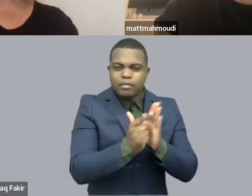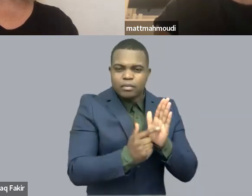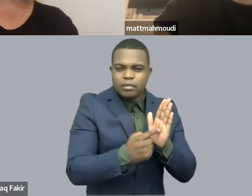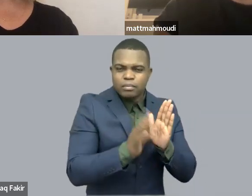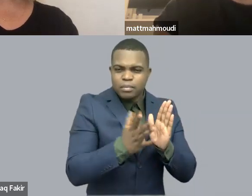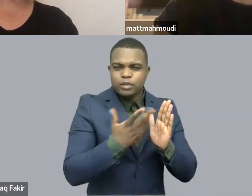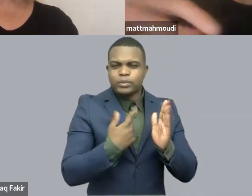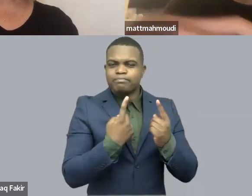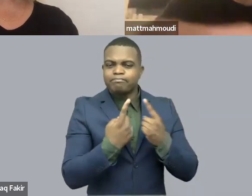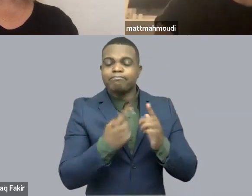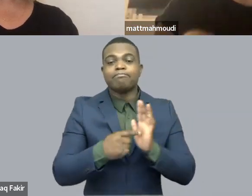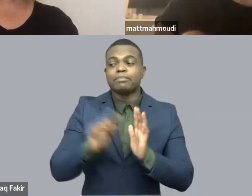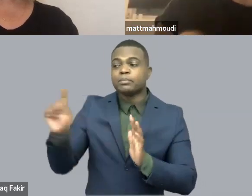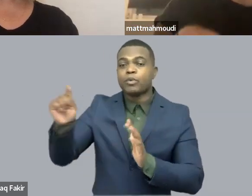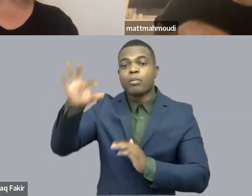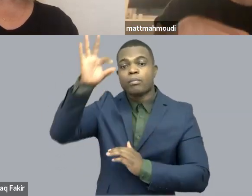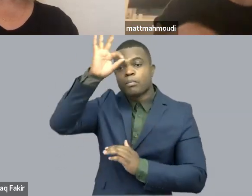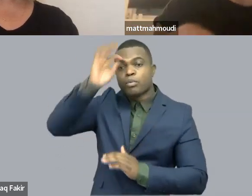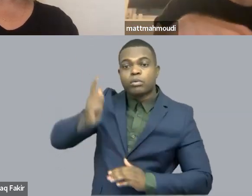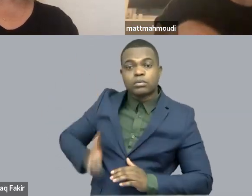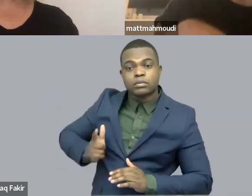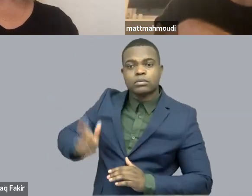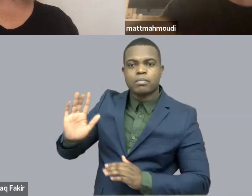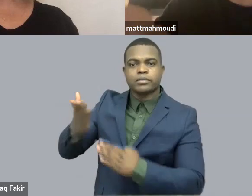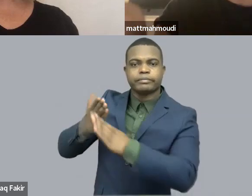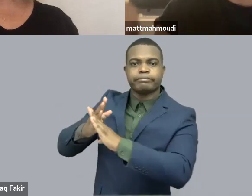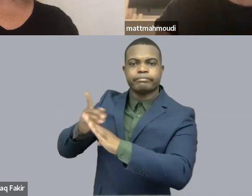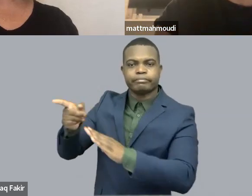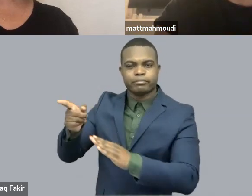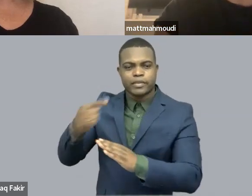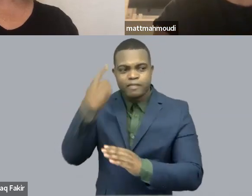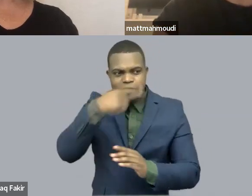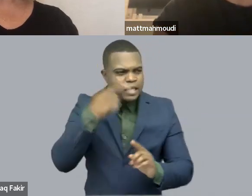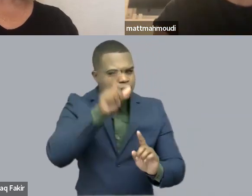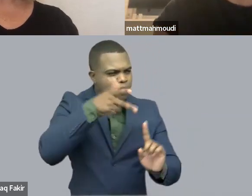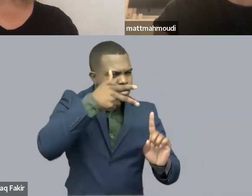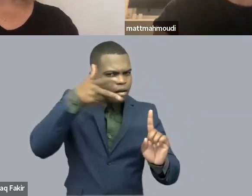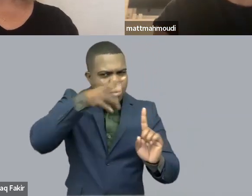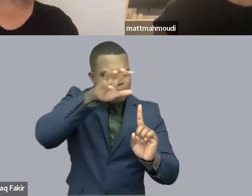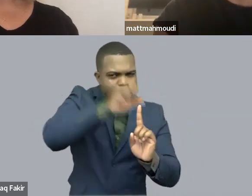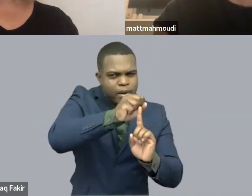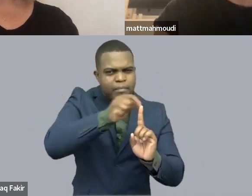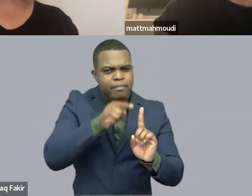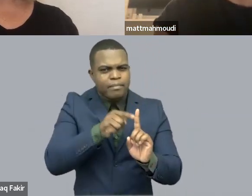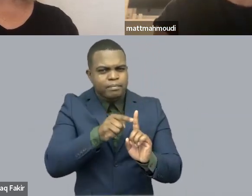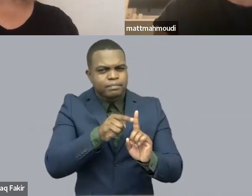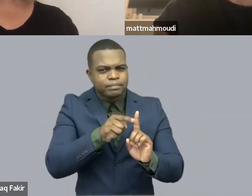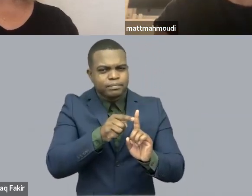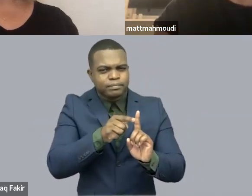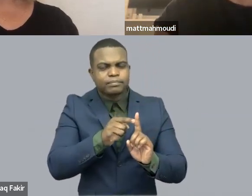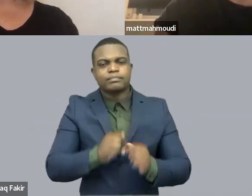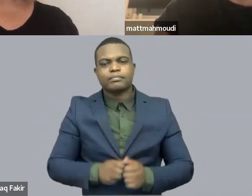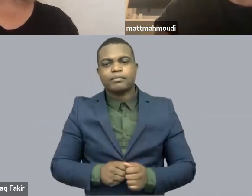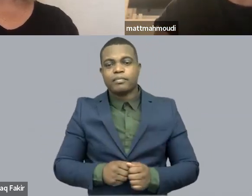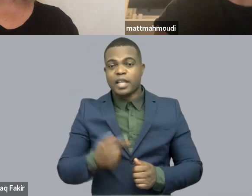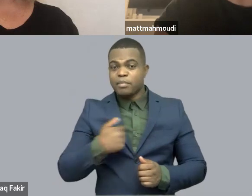want to emphasize, and you mentioned potentially in the use of capturing criminals, there's actually no data that shows that facial recognition